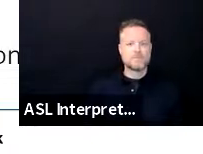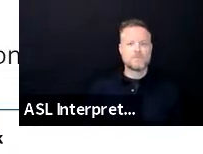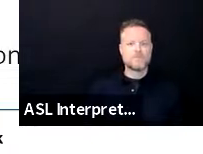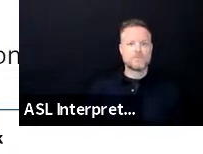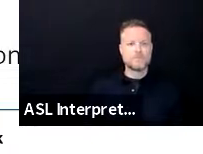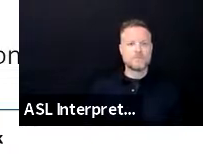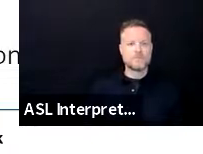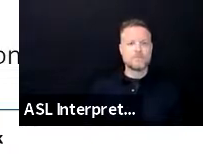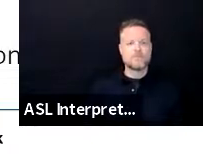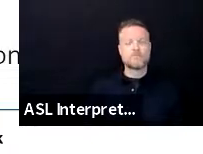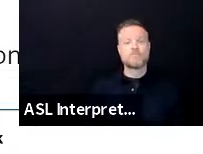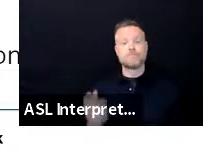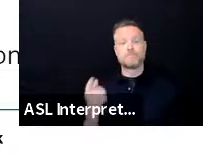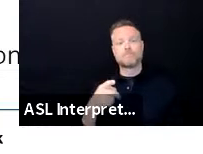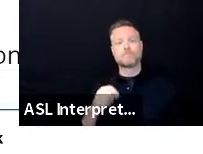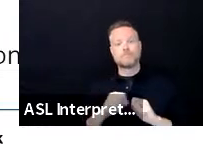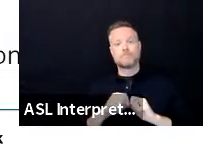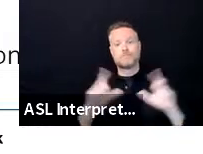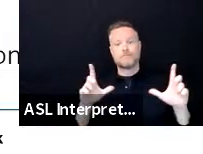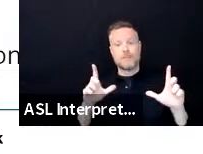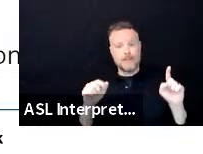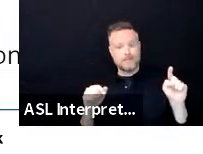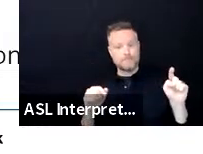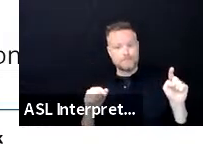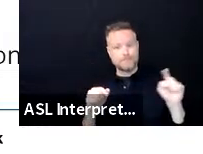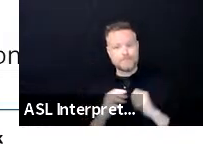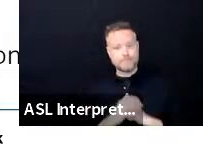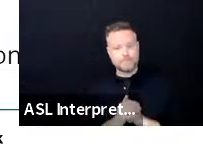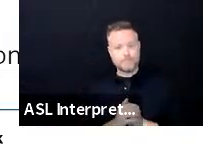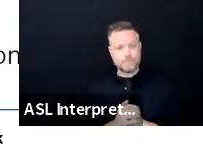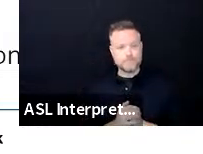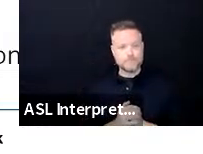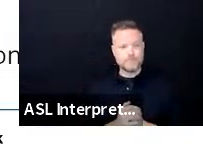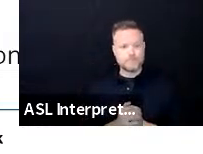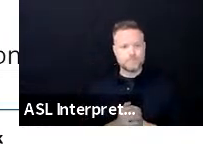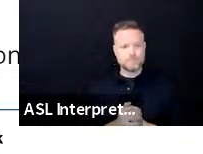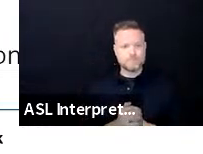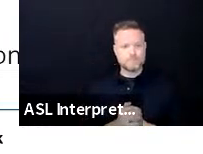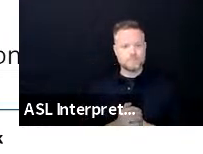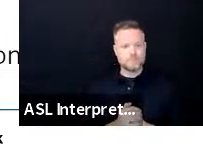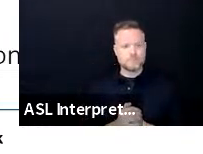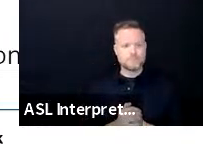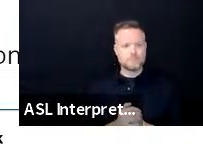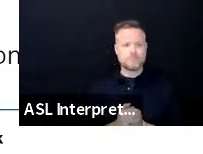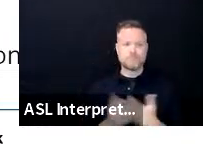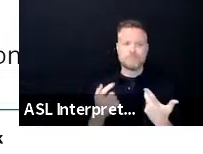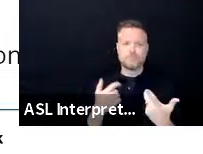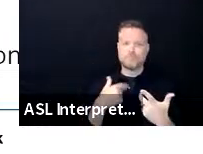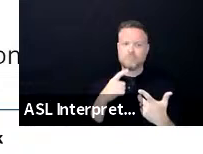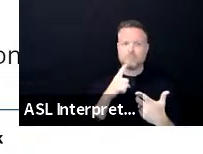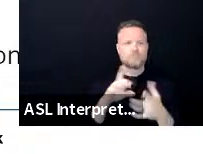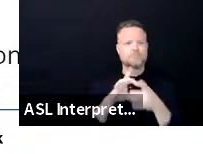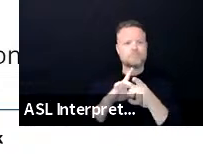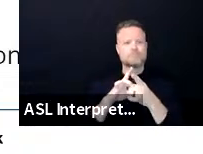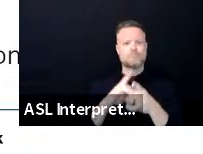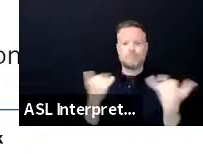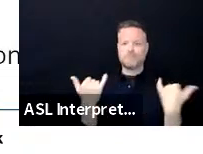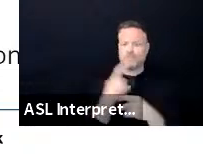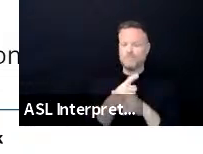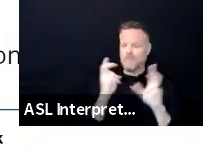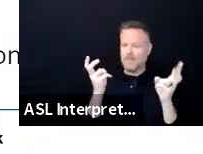So this is something that I think is really related to what we're talking about today.